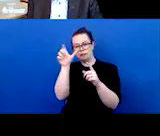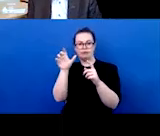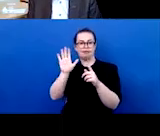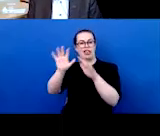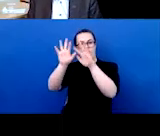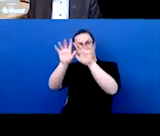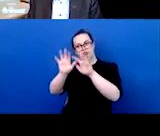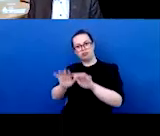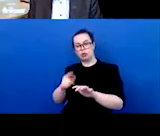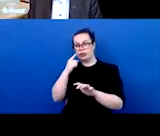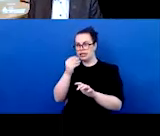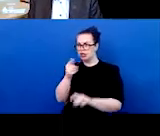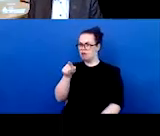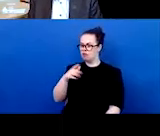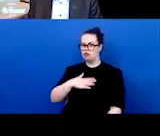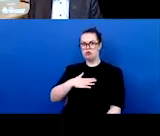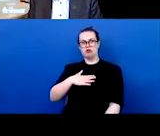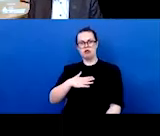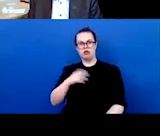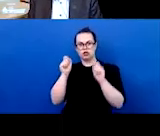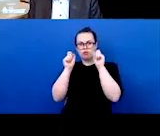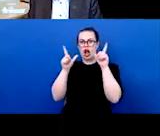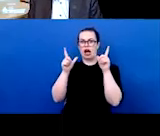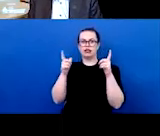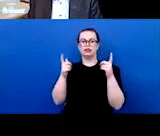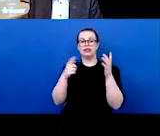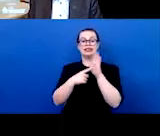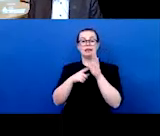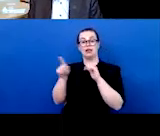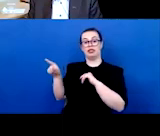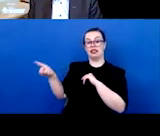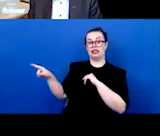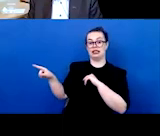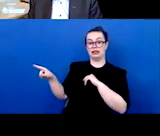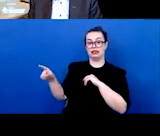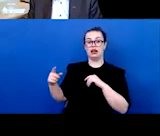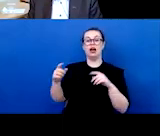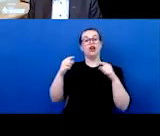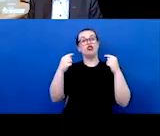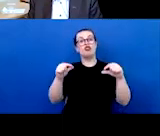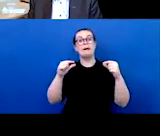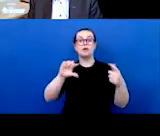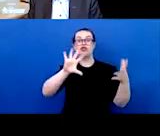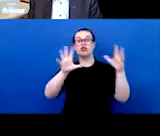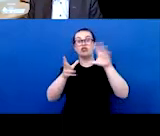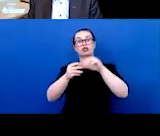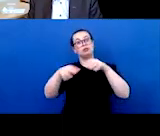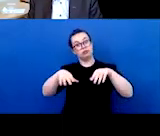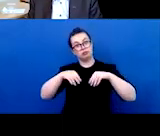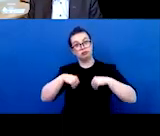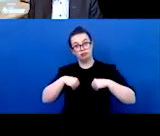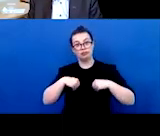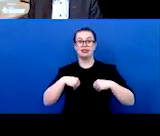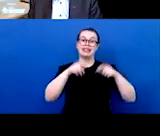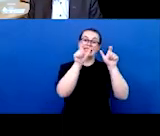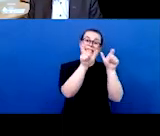seem quite surprising, at least to me, like this one. So we are adopting a view of grammar as the whole, on which syntax and semantics are